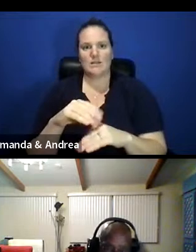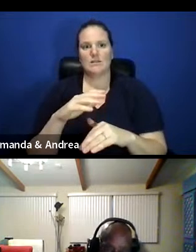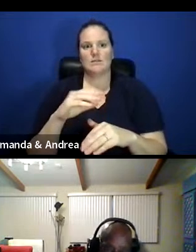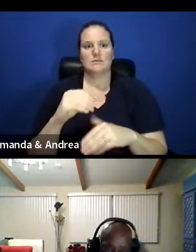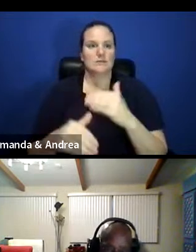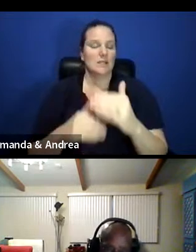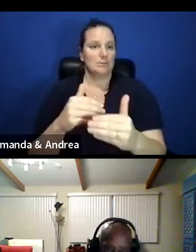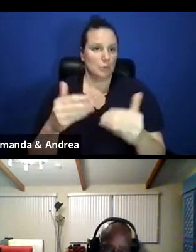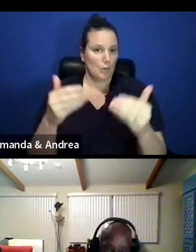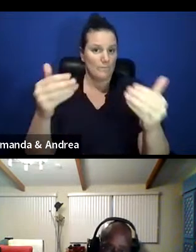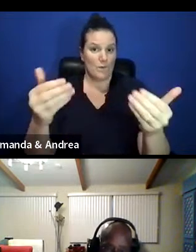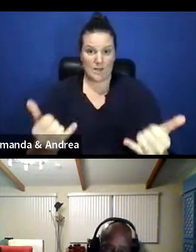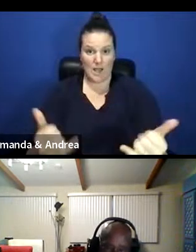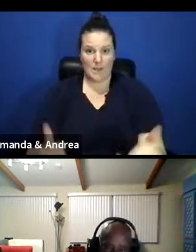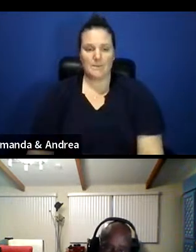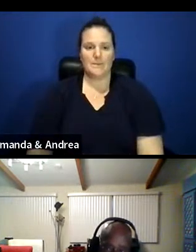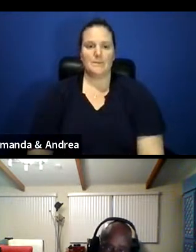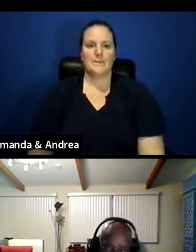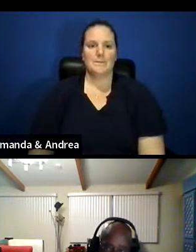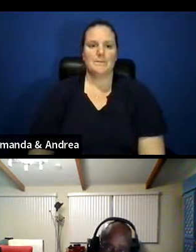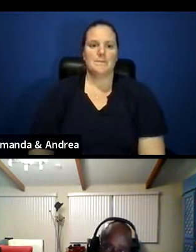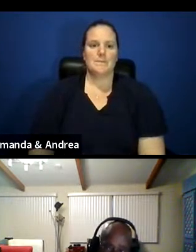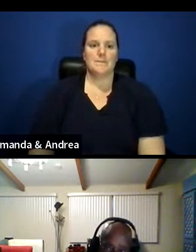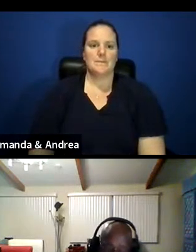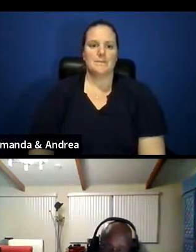as we're moving forward now.